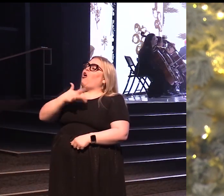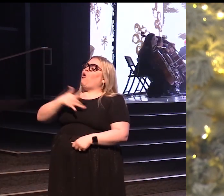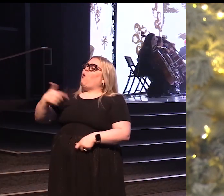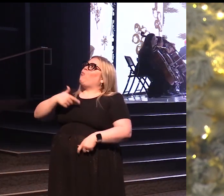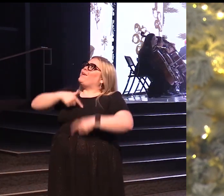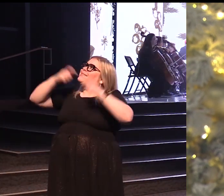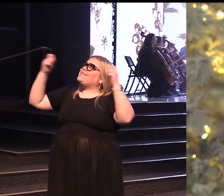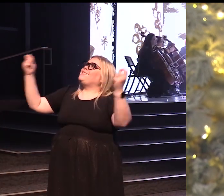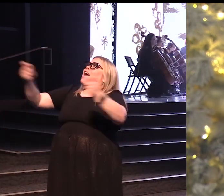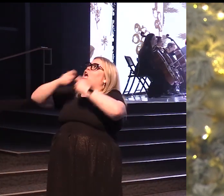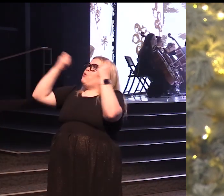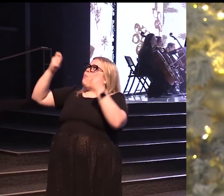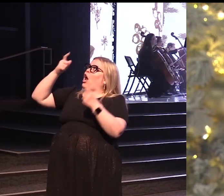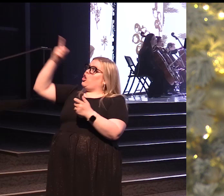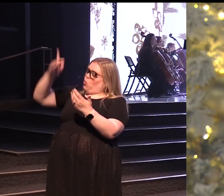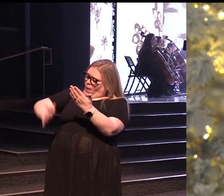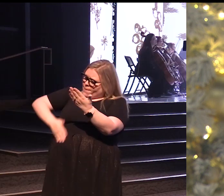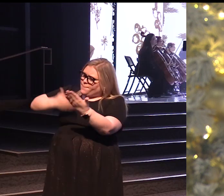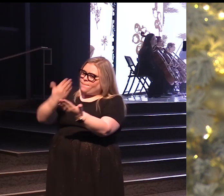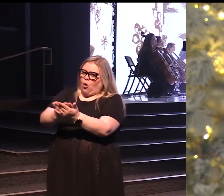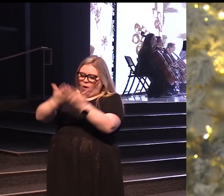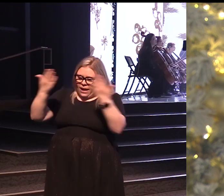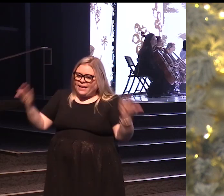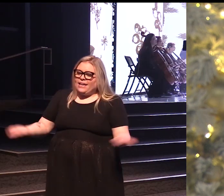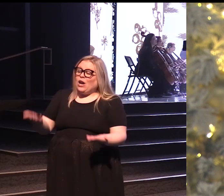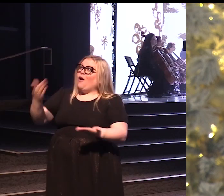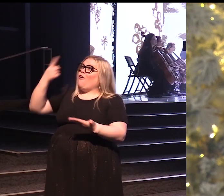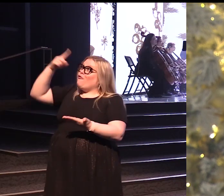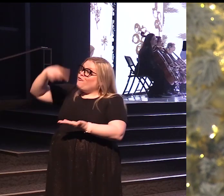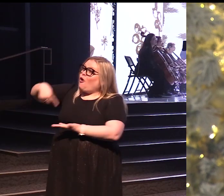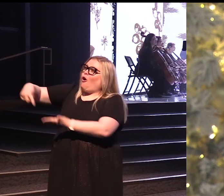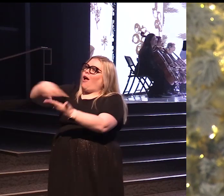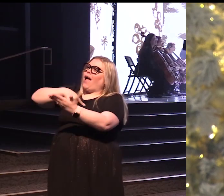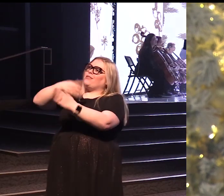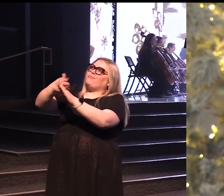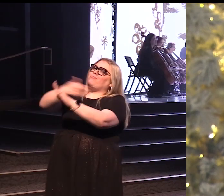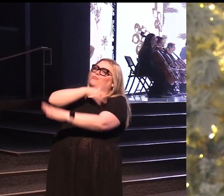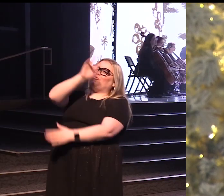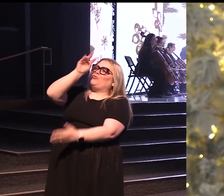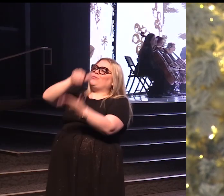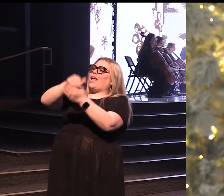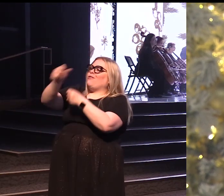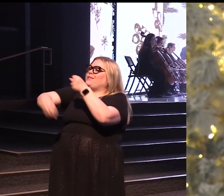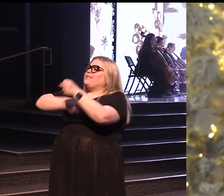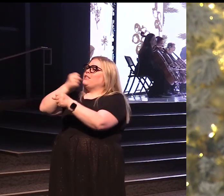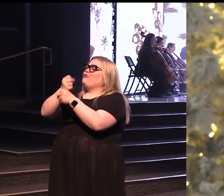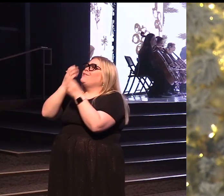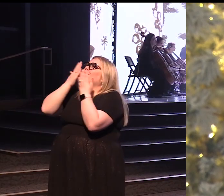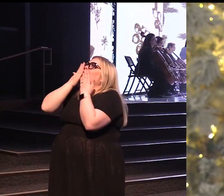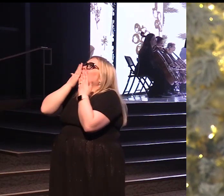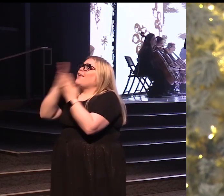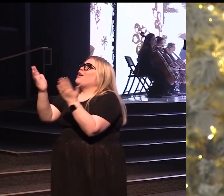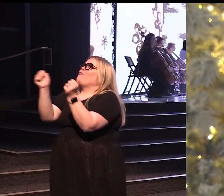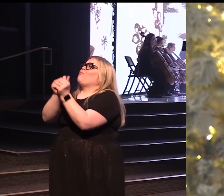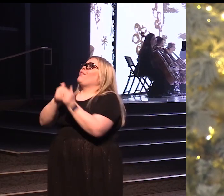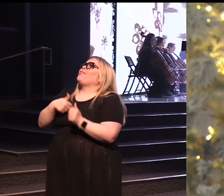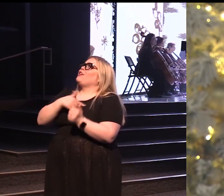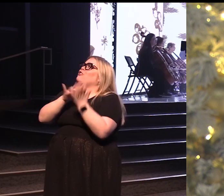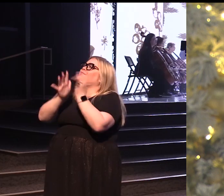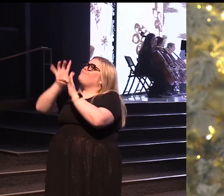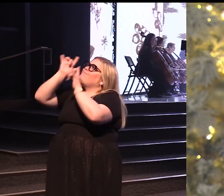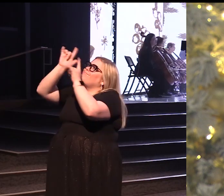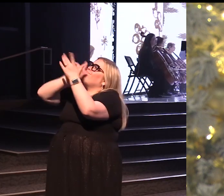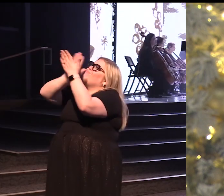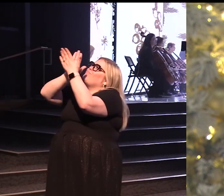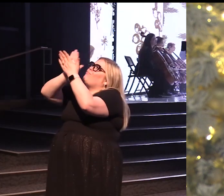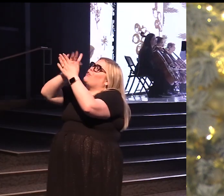celebrate the fact that you were born to this earth, born to us over 2,000 years ago. Thank you for being with us, Jesus. We love you, we praise